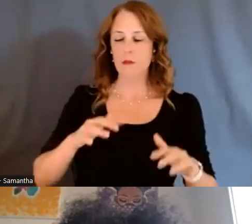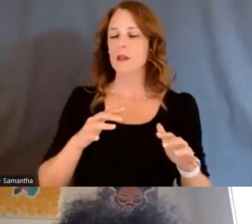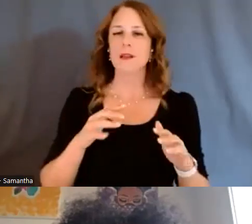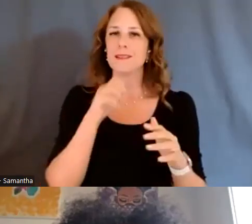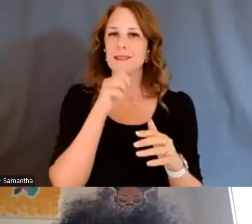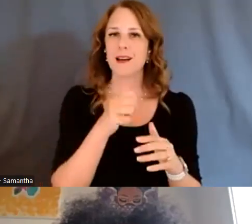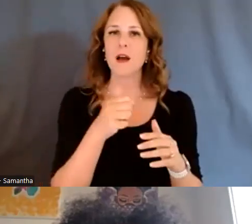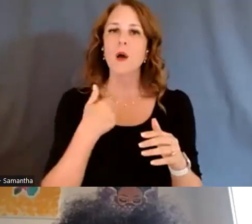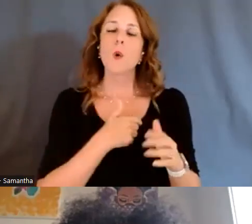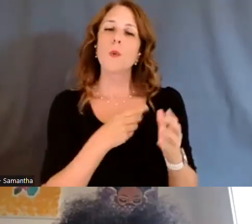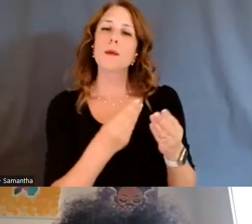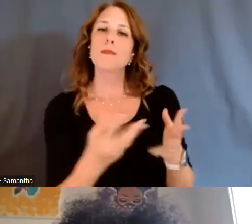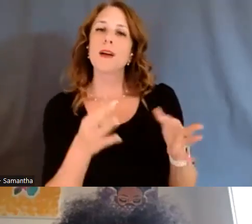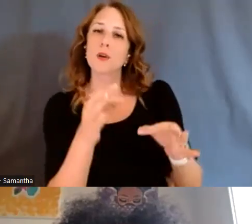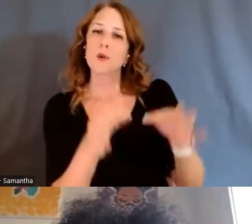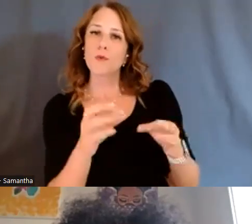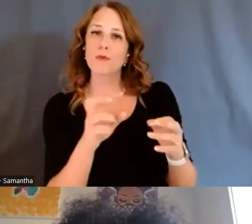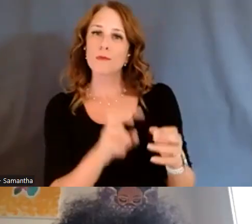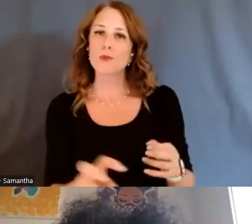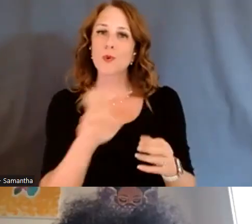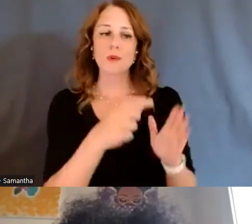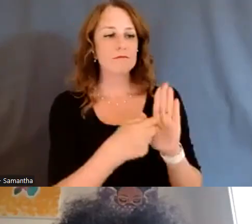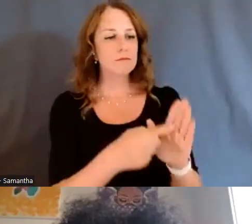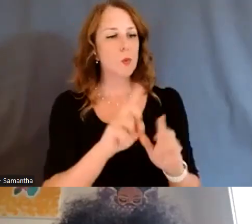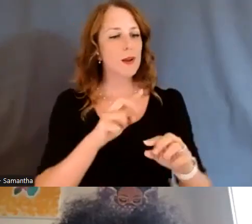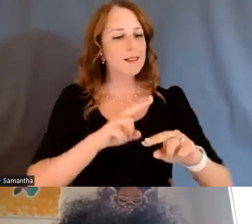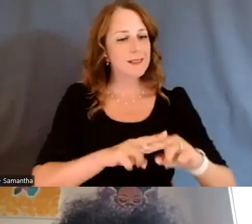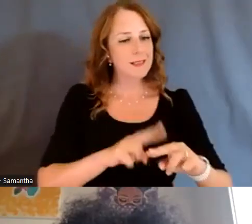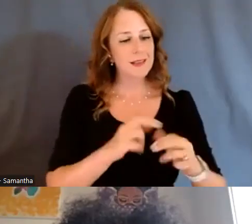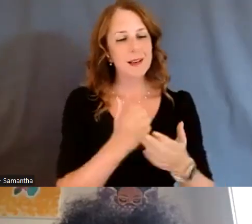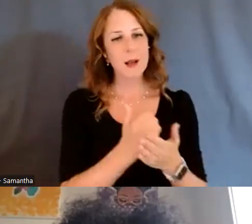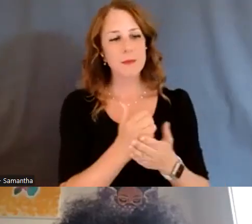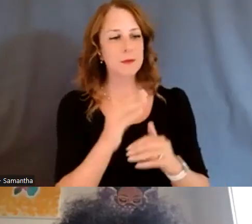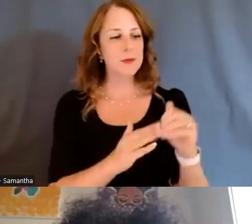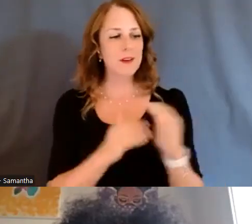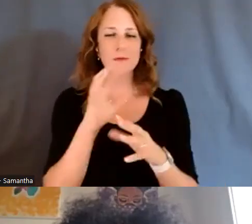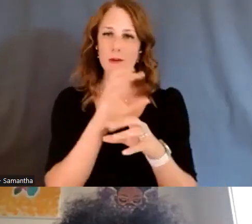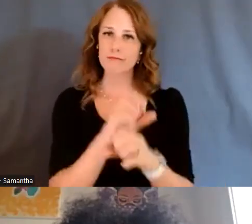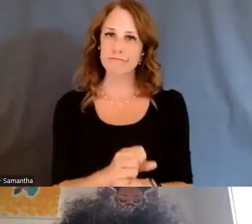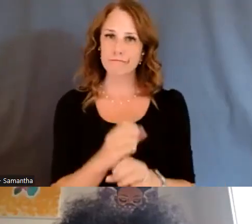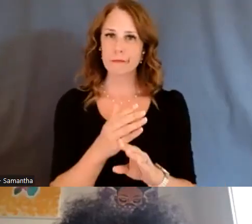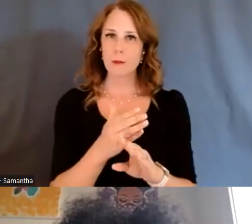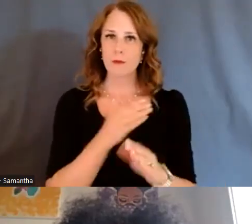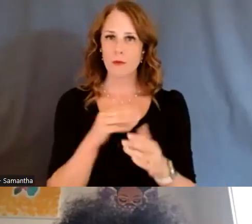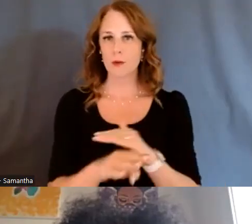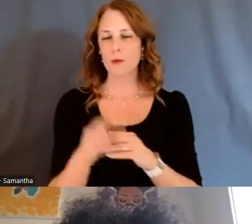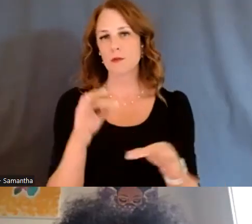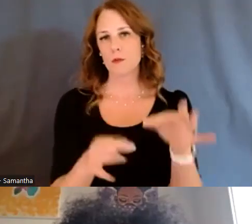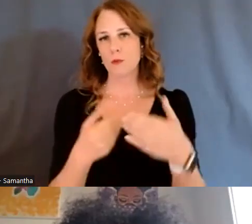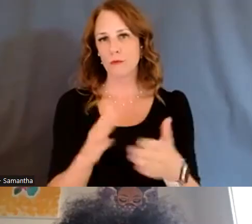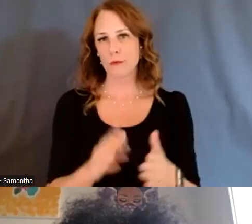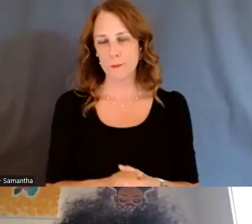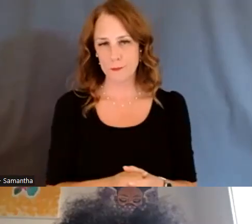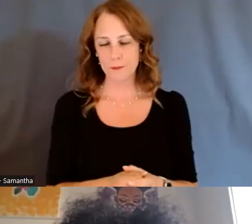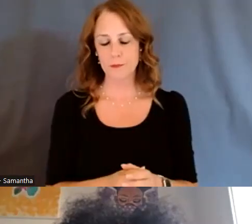tell them and show them where they'll sit, make them as comfortable as possible prior to going into the courtroom. Prior